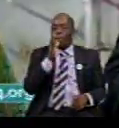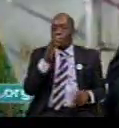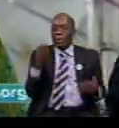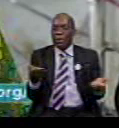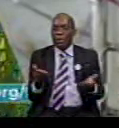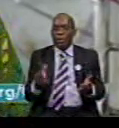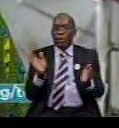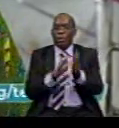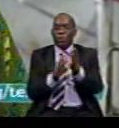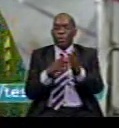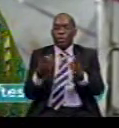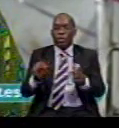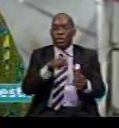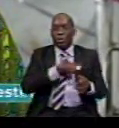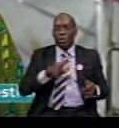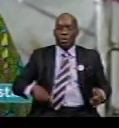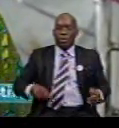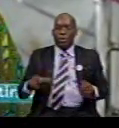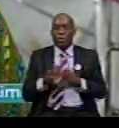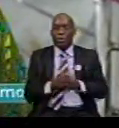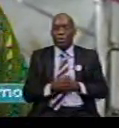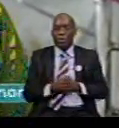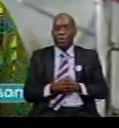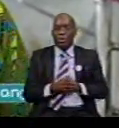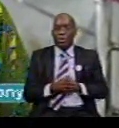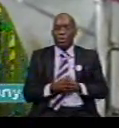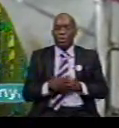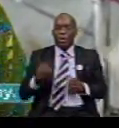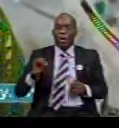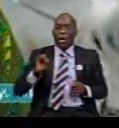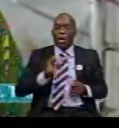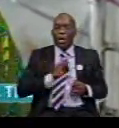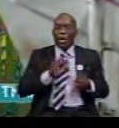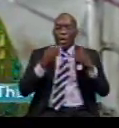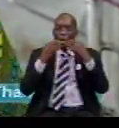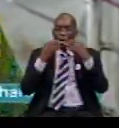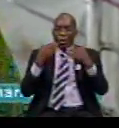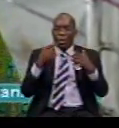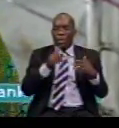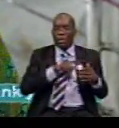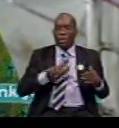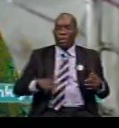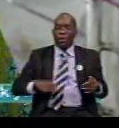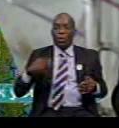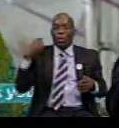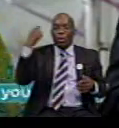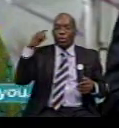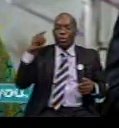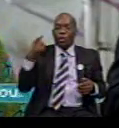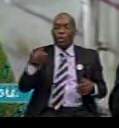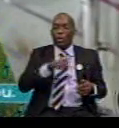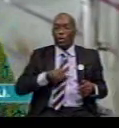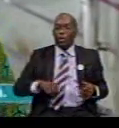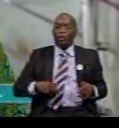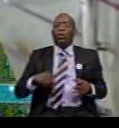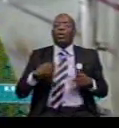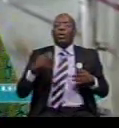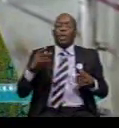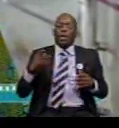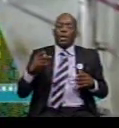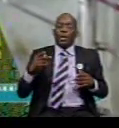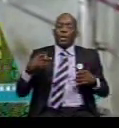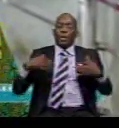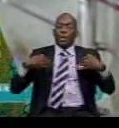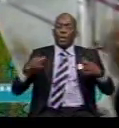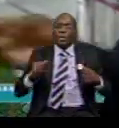the Lord. Hallelujah. Mo dupe lowo Olorun, Tolorun wo mi san ninu aisan. Lati